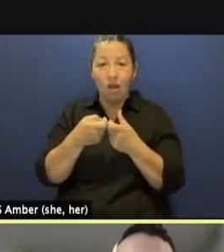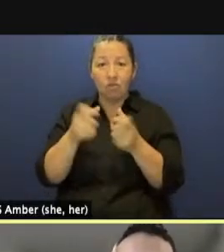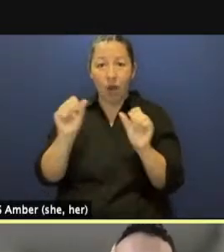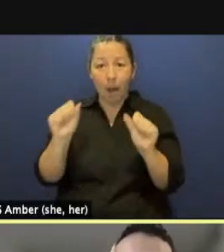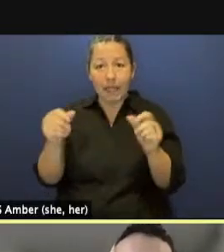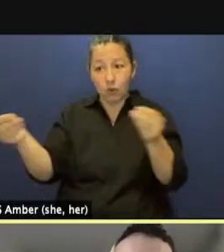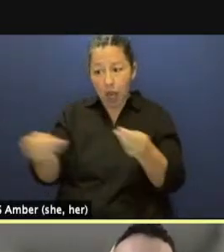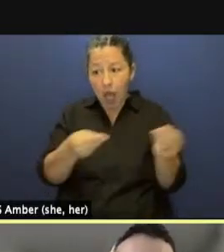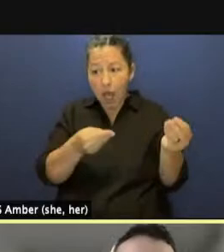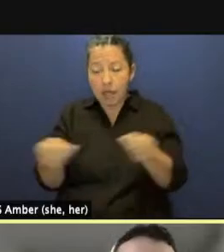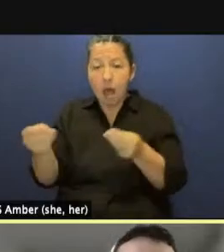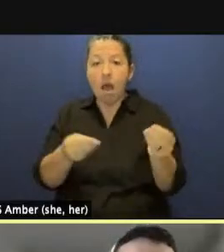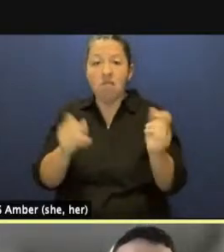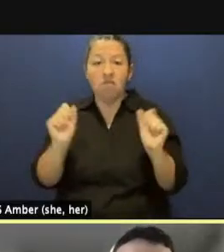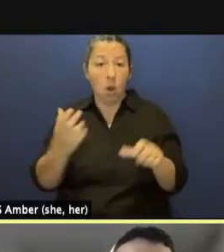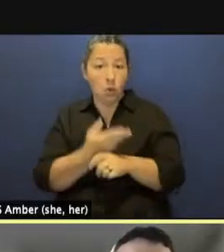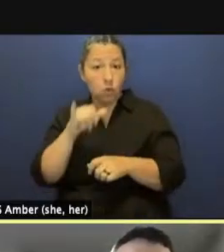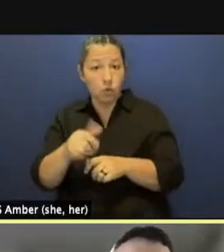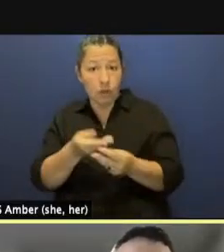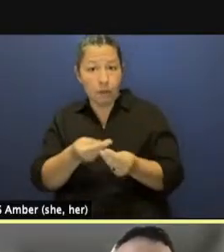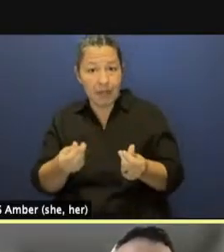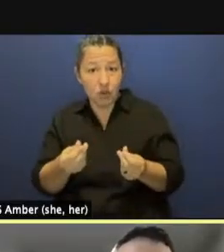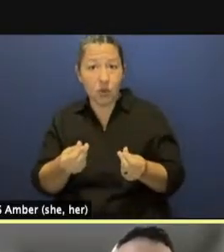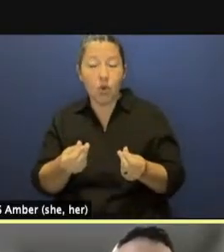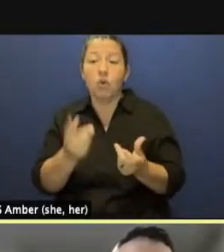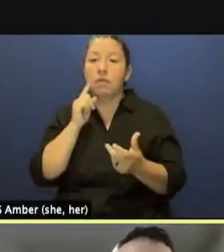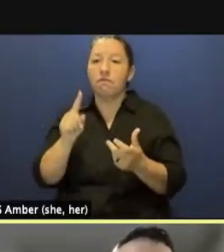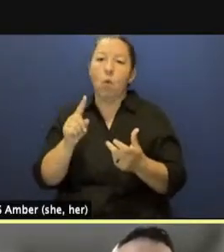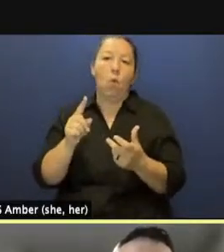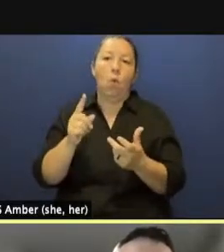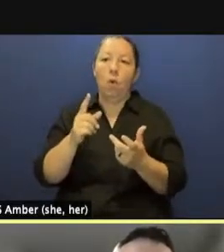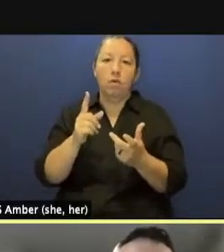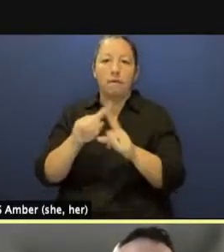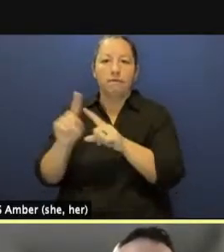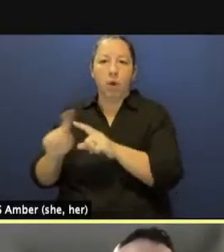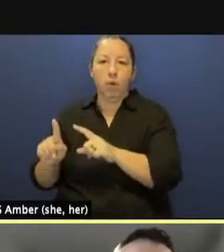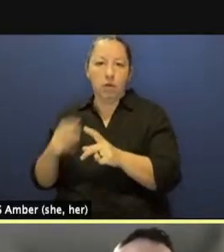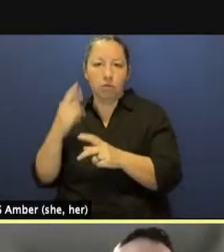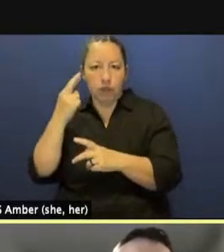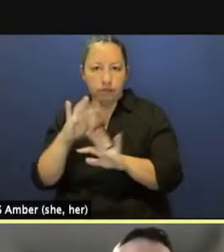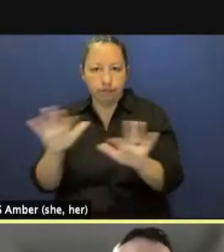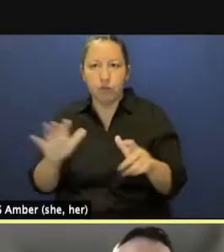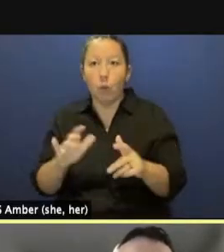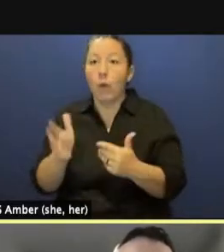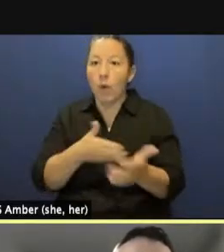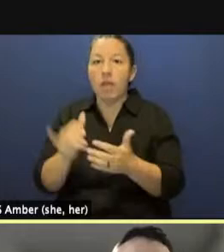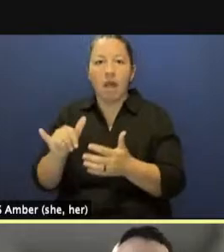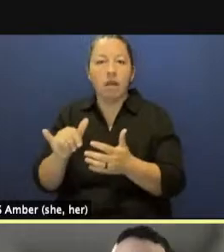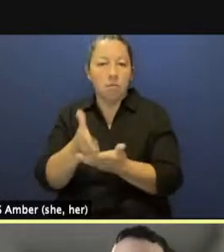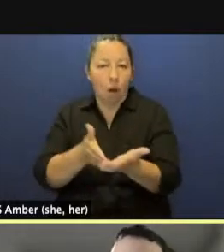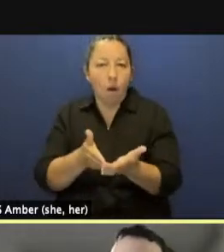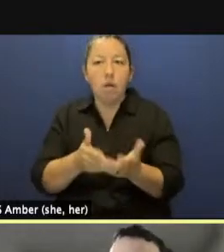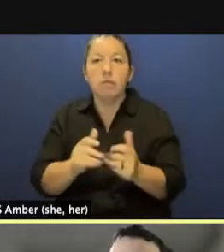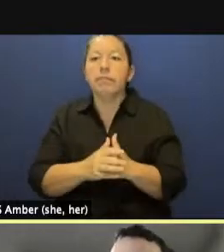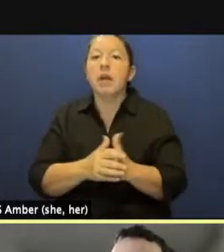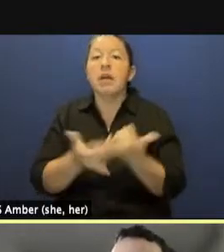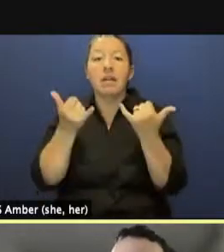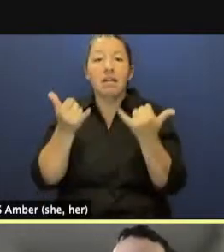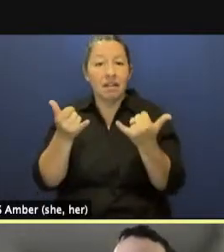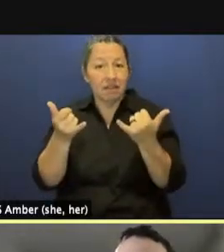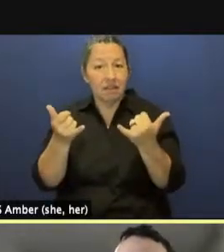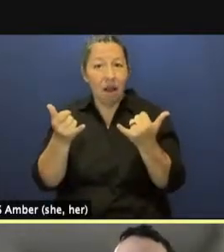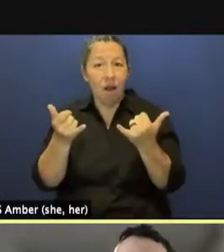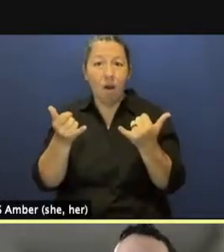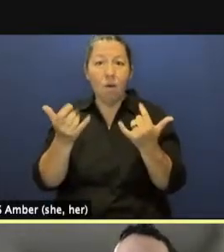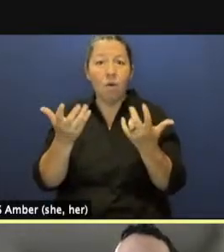potential reuse of the byproduct. So that's the first set of requirements we have defined. But now we want to actually go through the whole chain